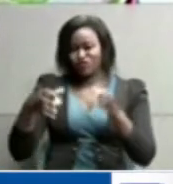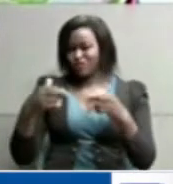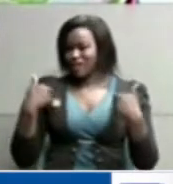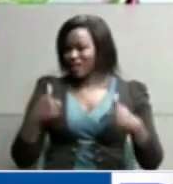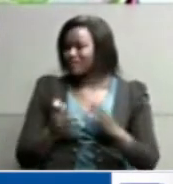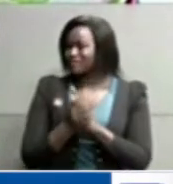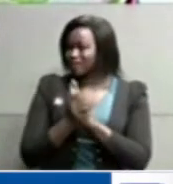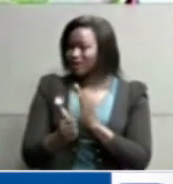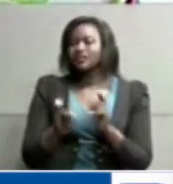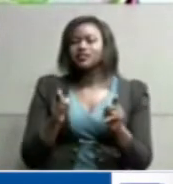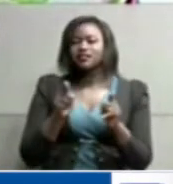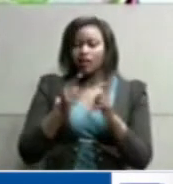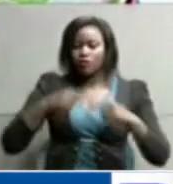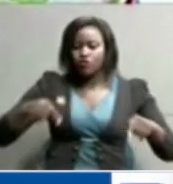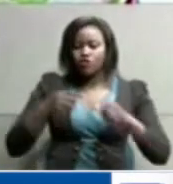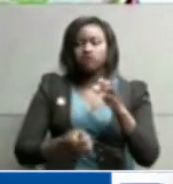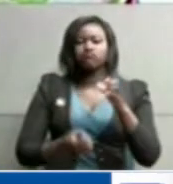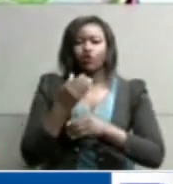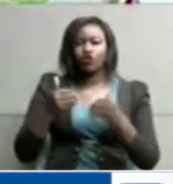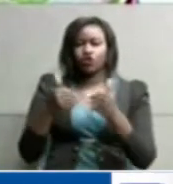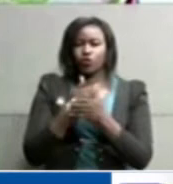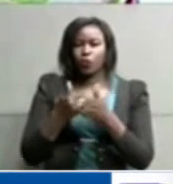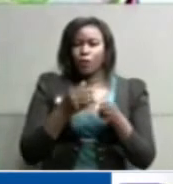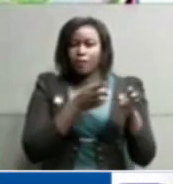and we now introduce new measures.